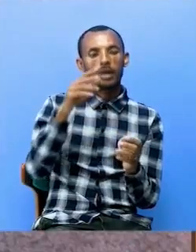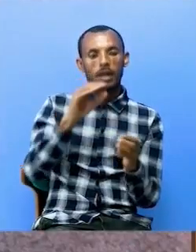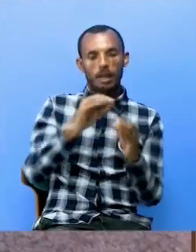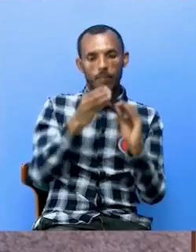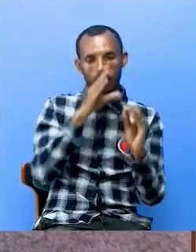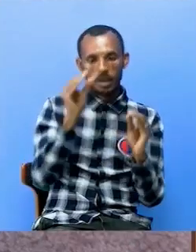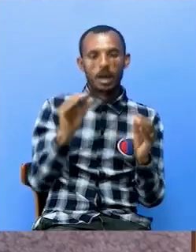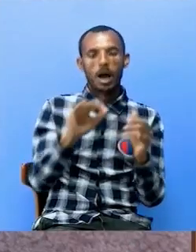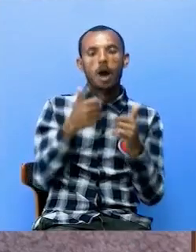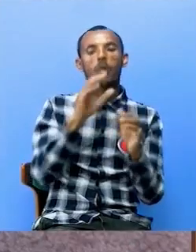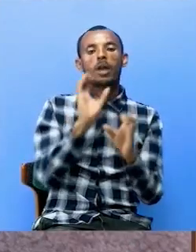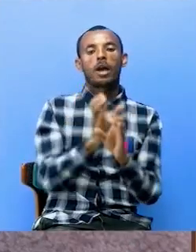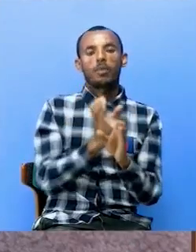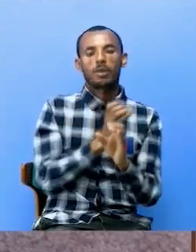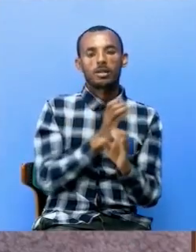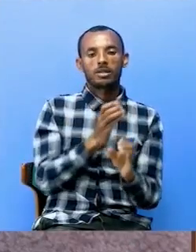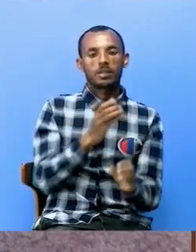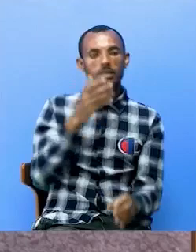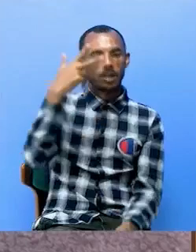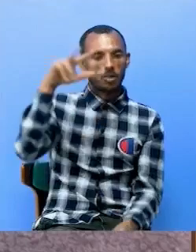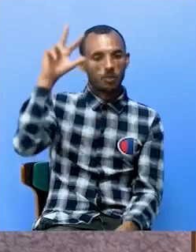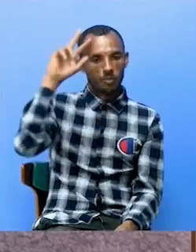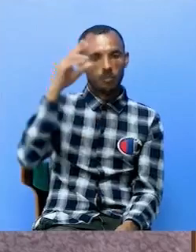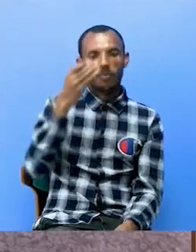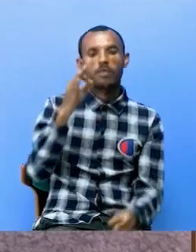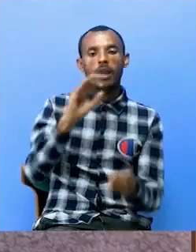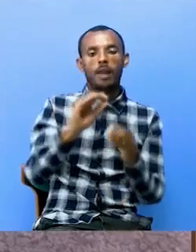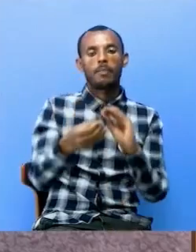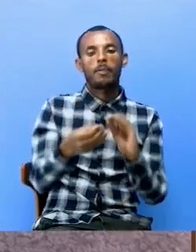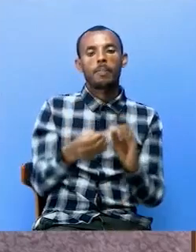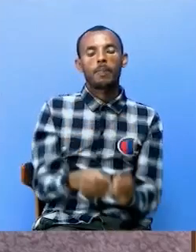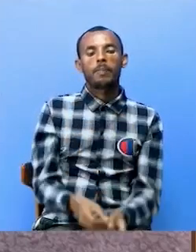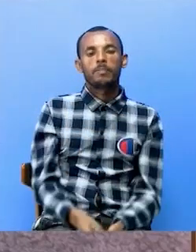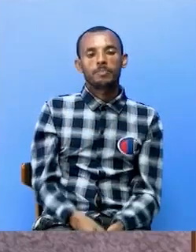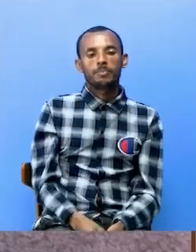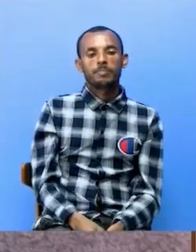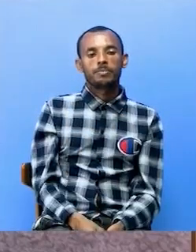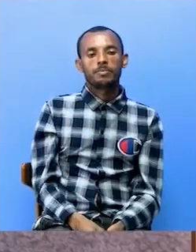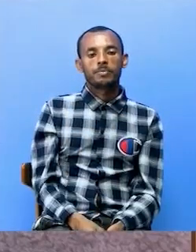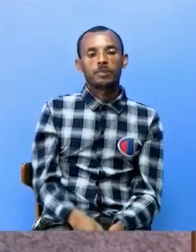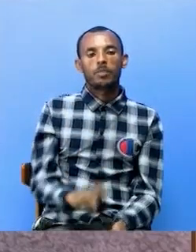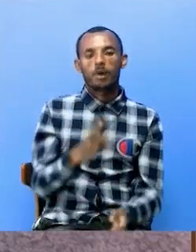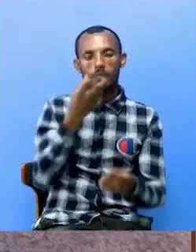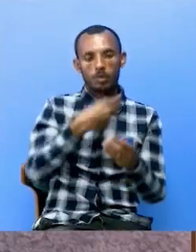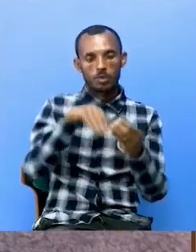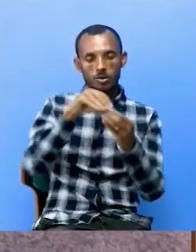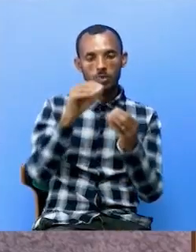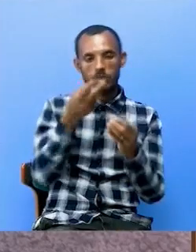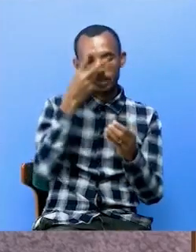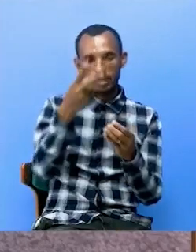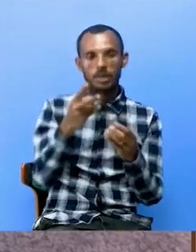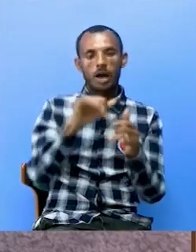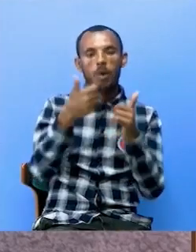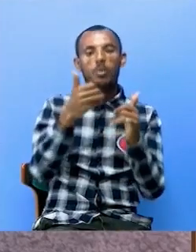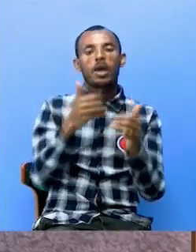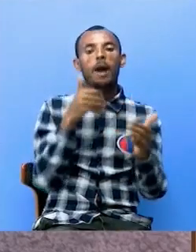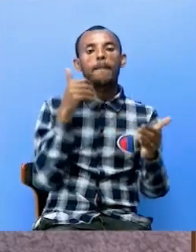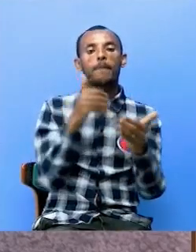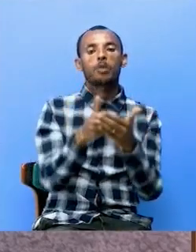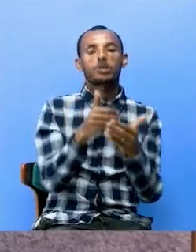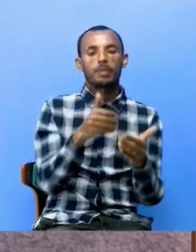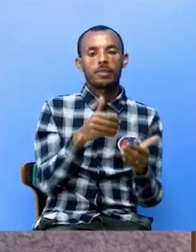seen how we calculate the cube of a number, right? We have also seen how we